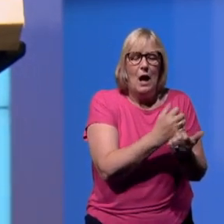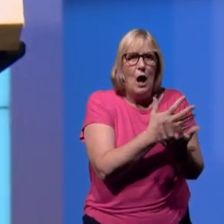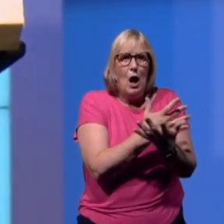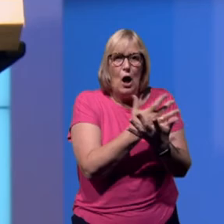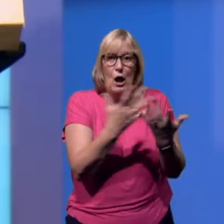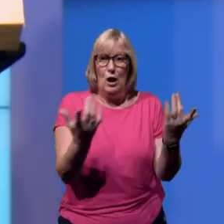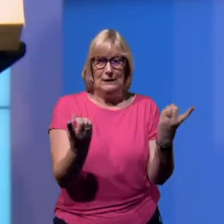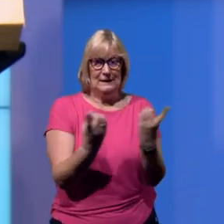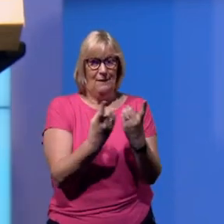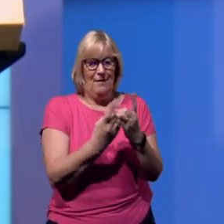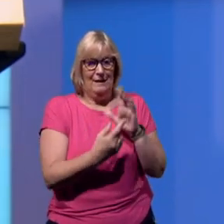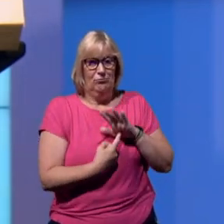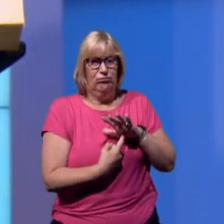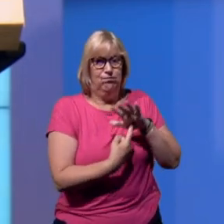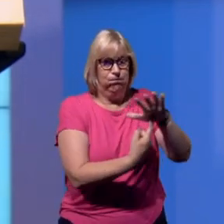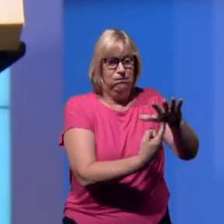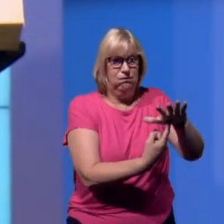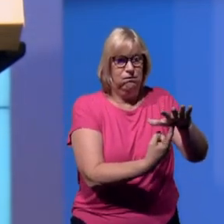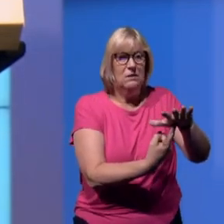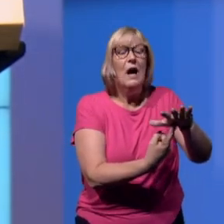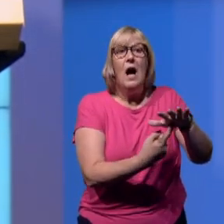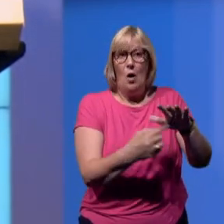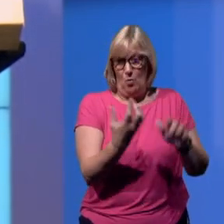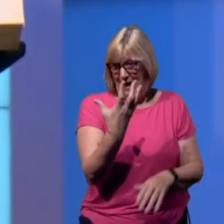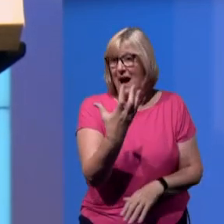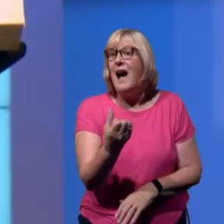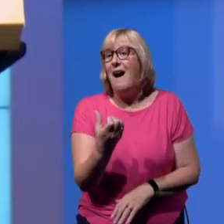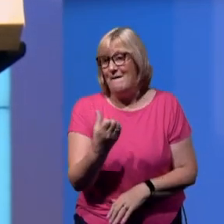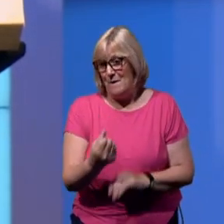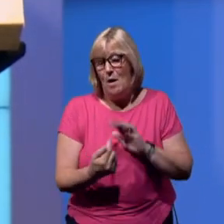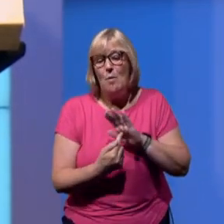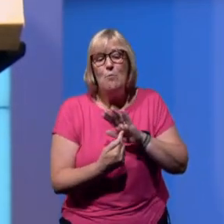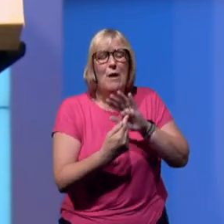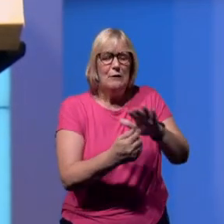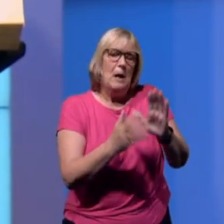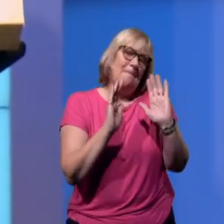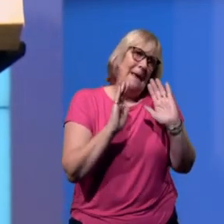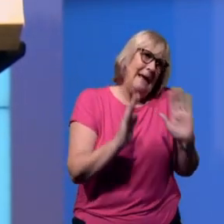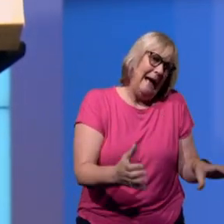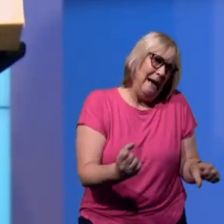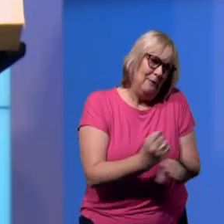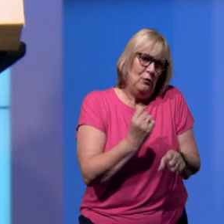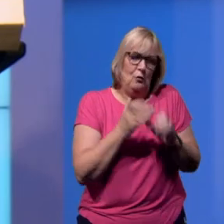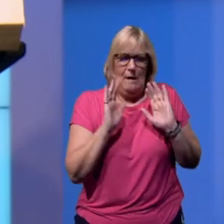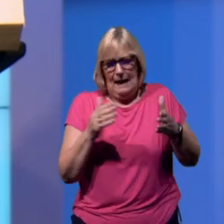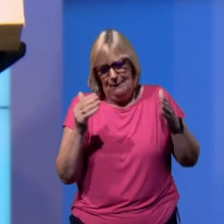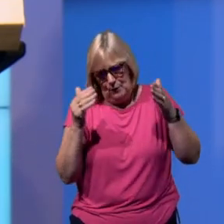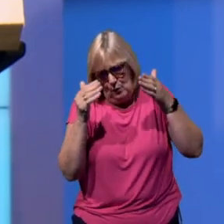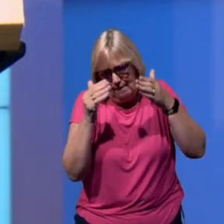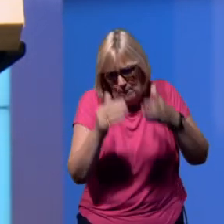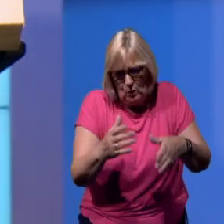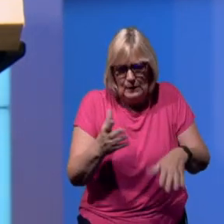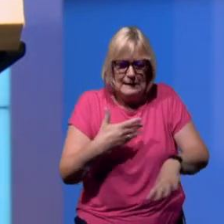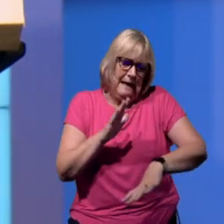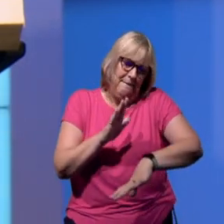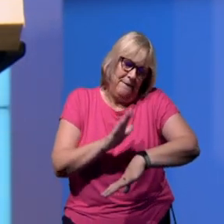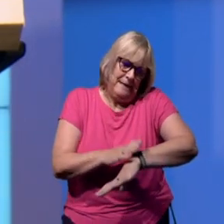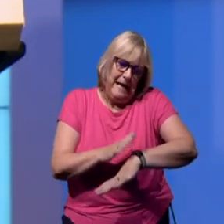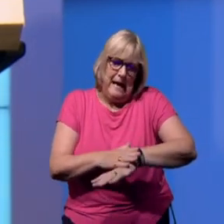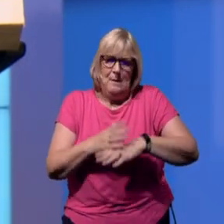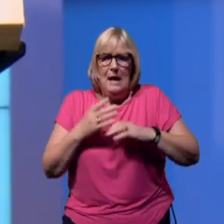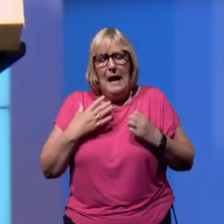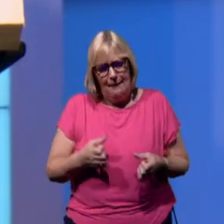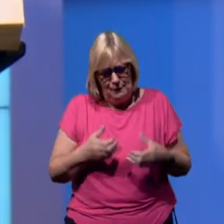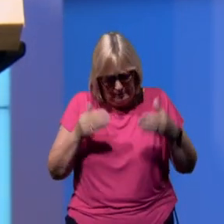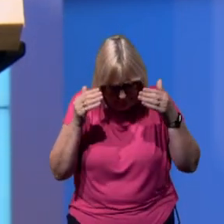of priorities that we must rightly have, lots of things we must give our attention and time to this